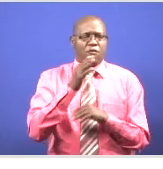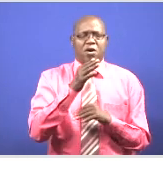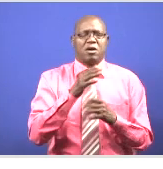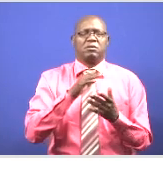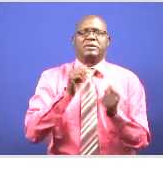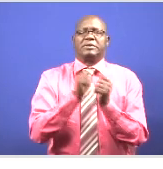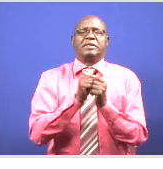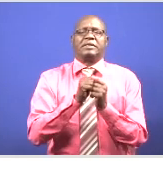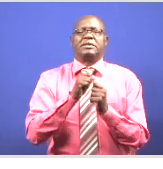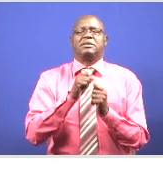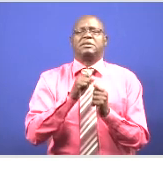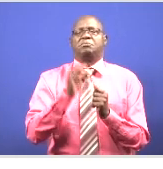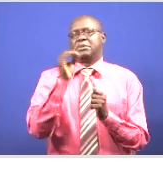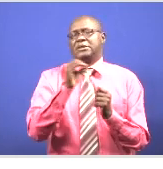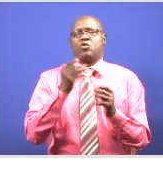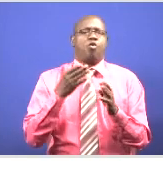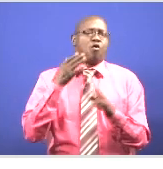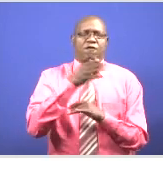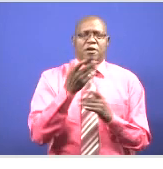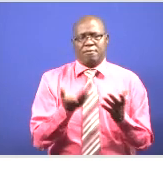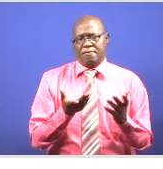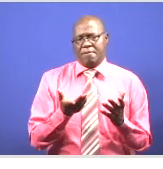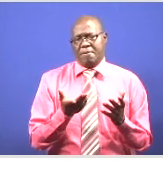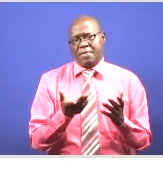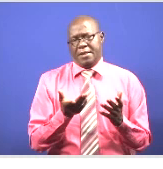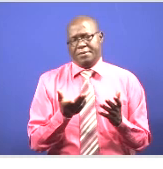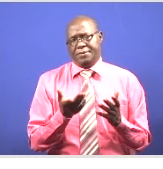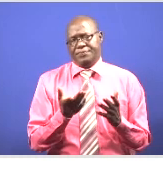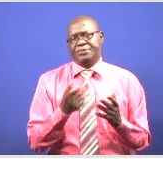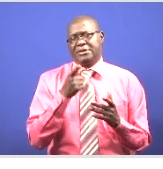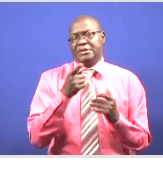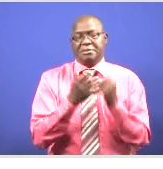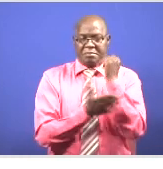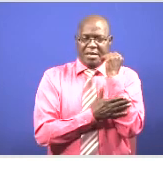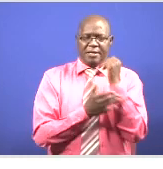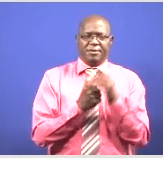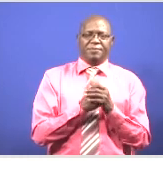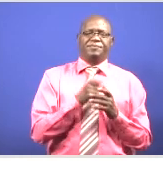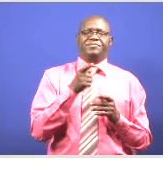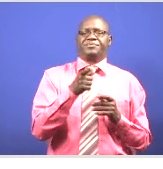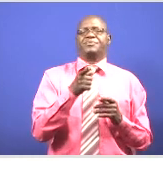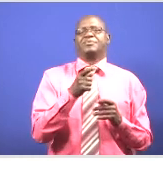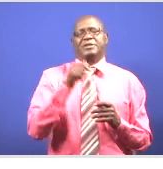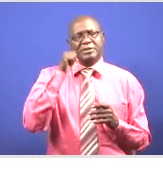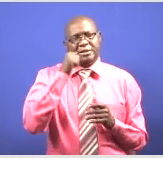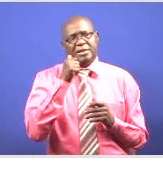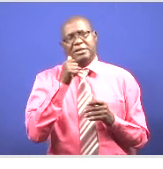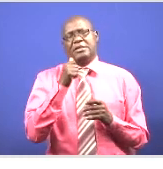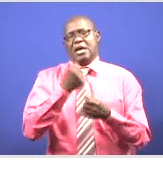know? Quite bad. And this was quite a nice move by President